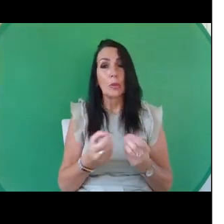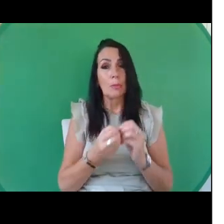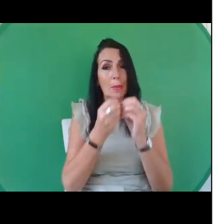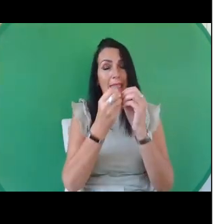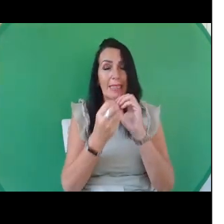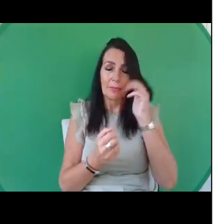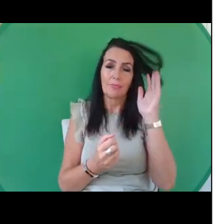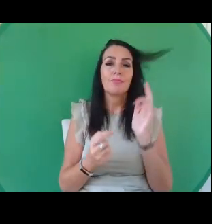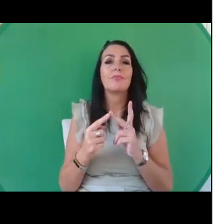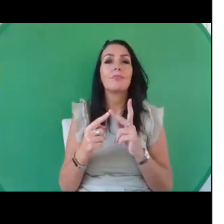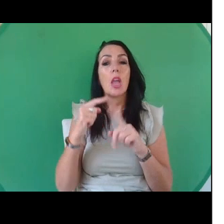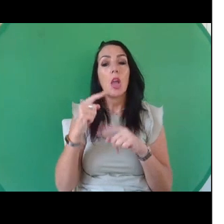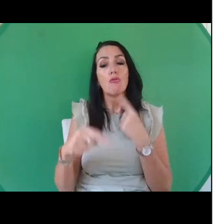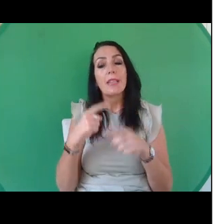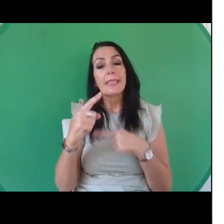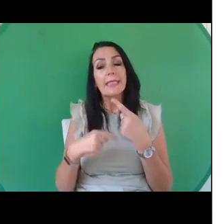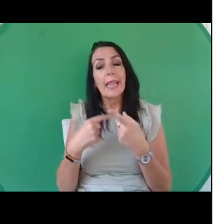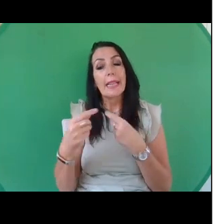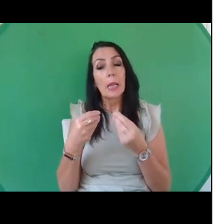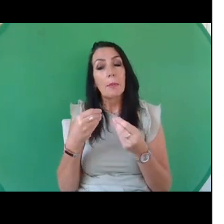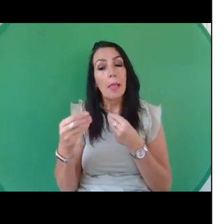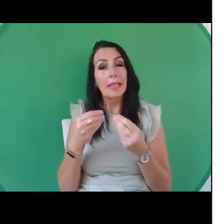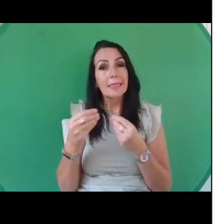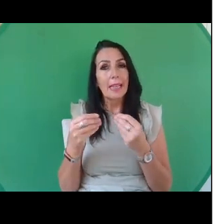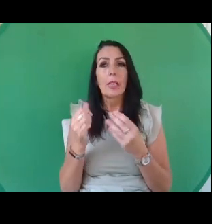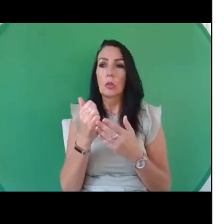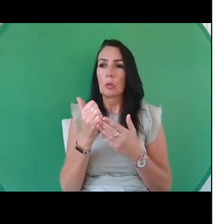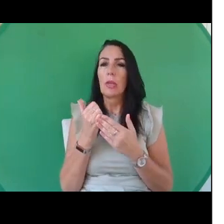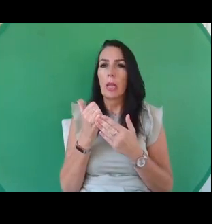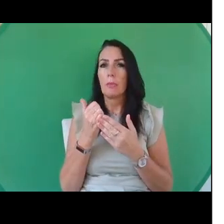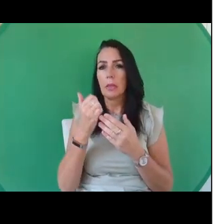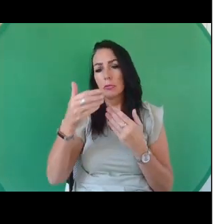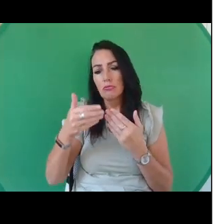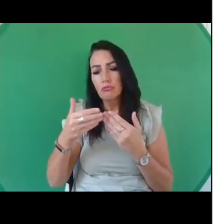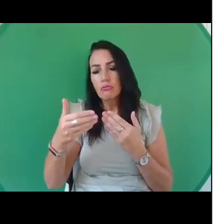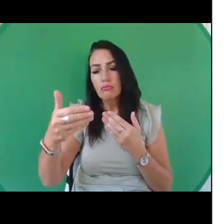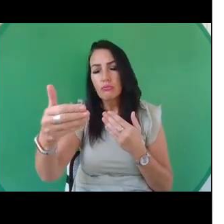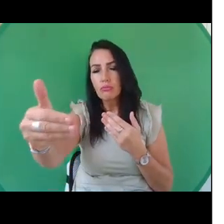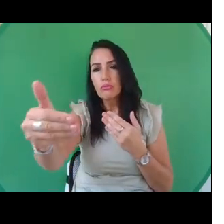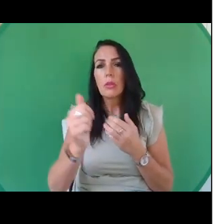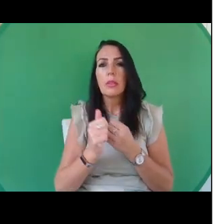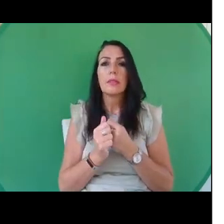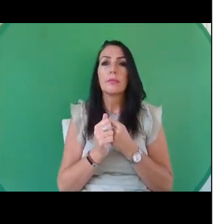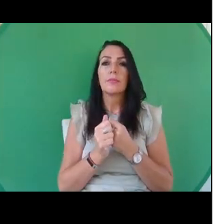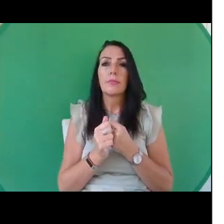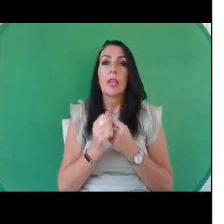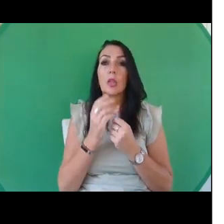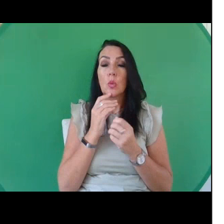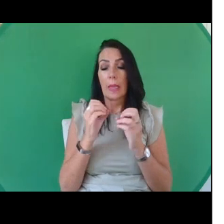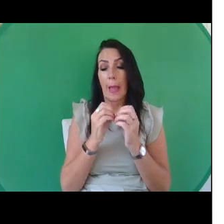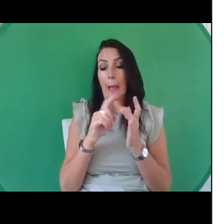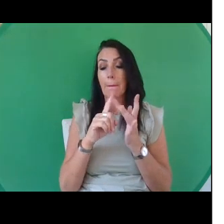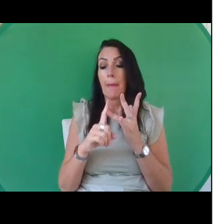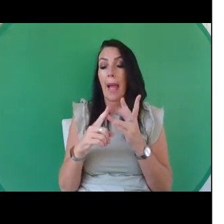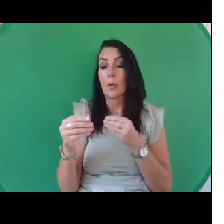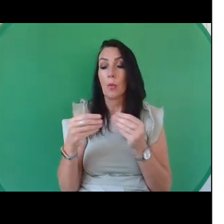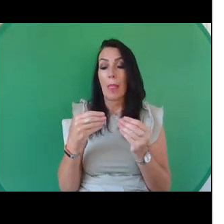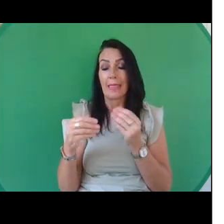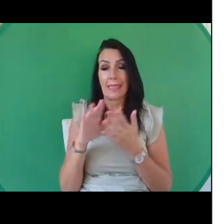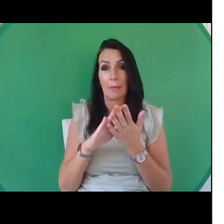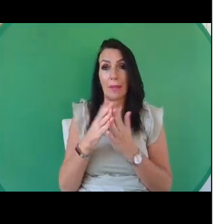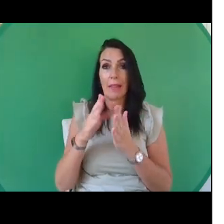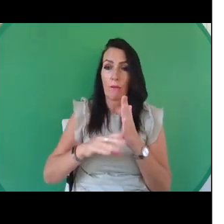Recycling the plastic could help us extend how long we're able to do this practice. And using bioplastics, so that's plastics made